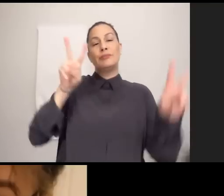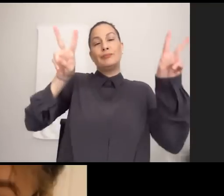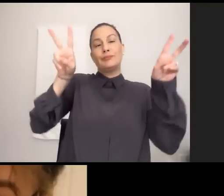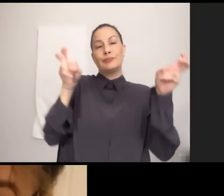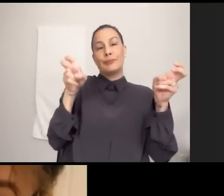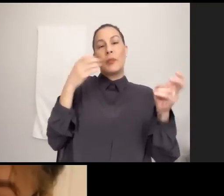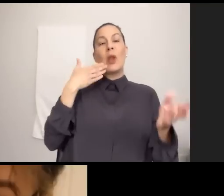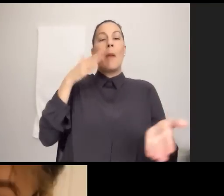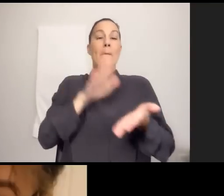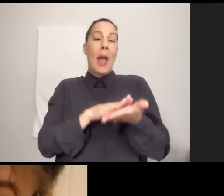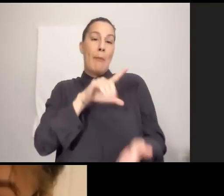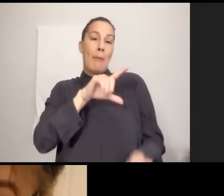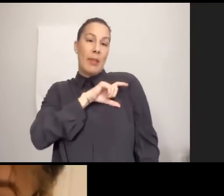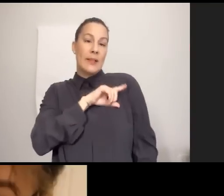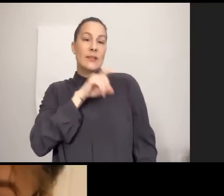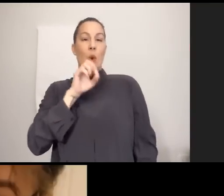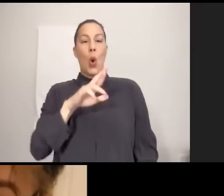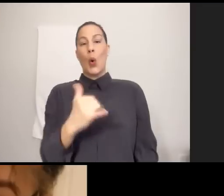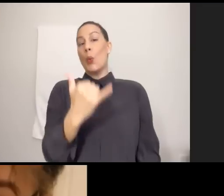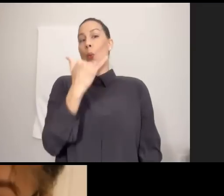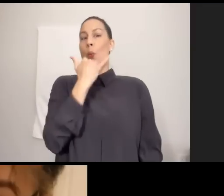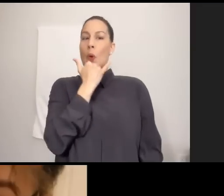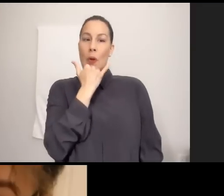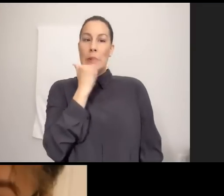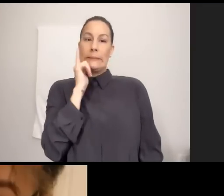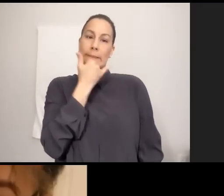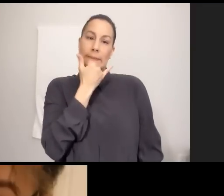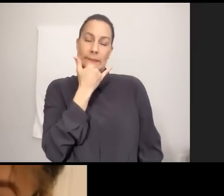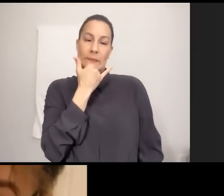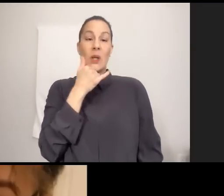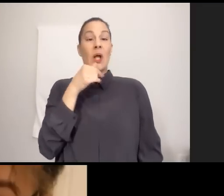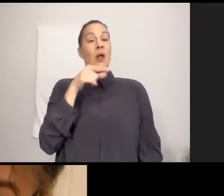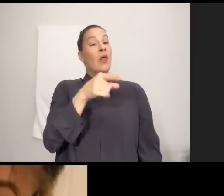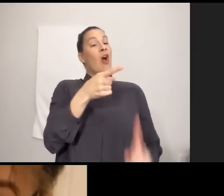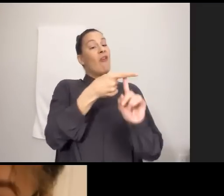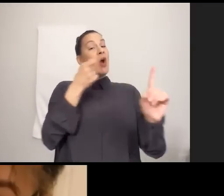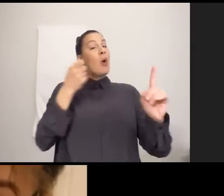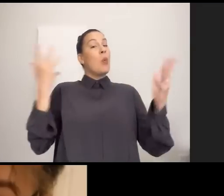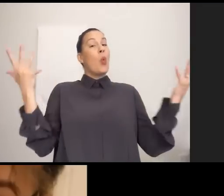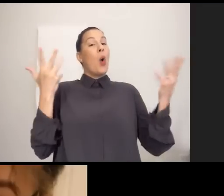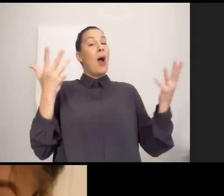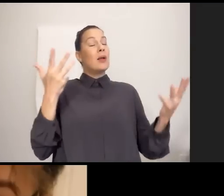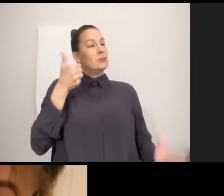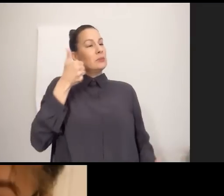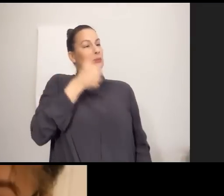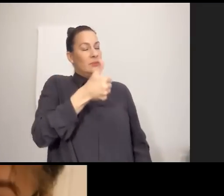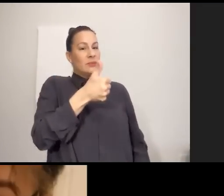policing gone wrong. They are the manifestations of policing itself.